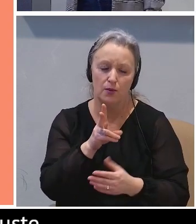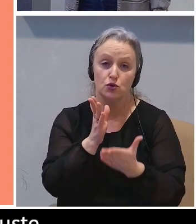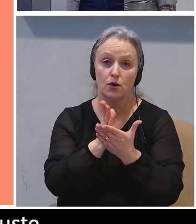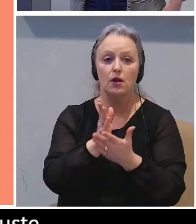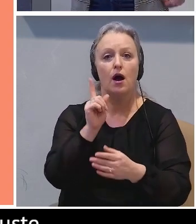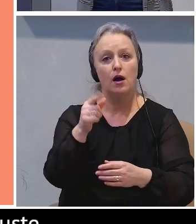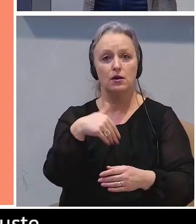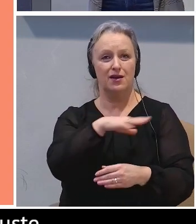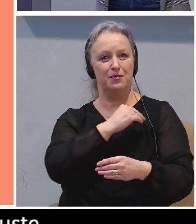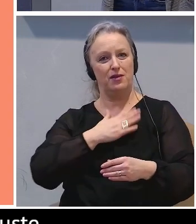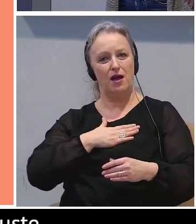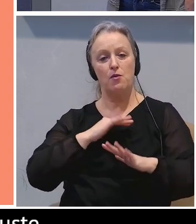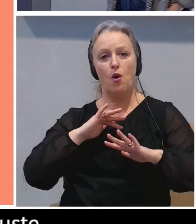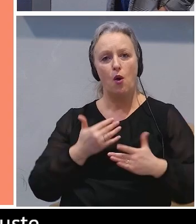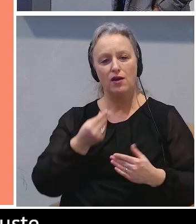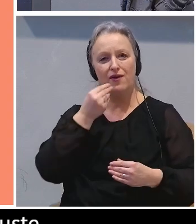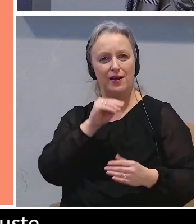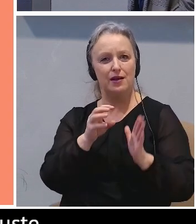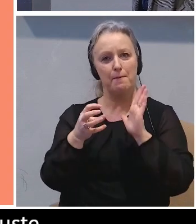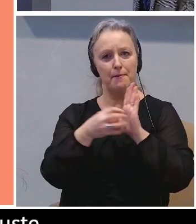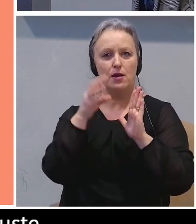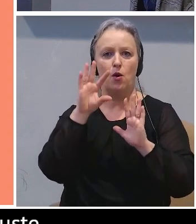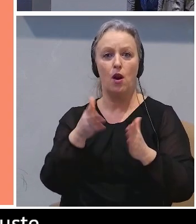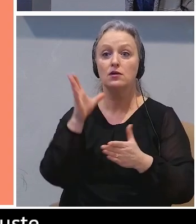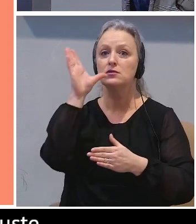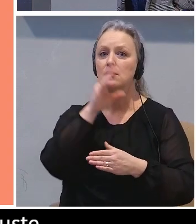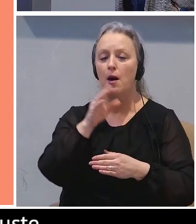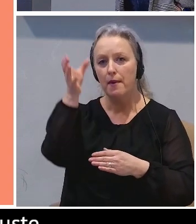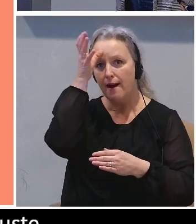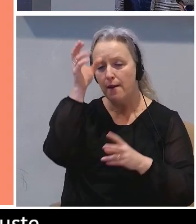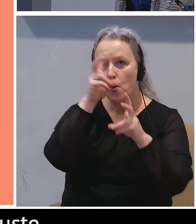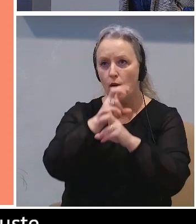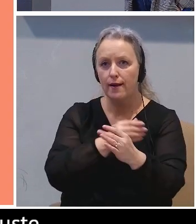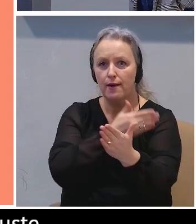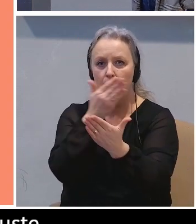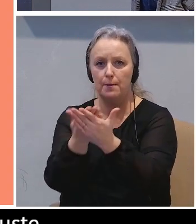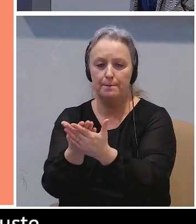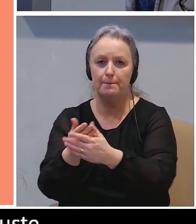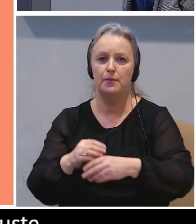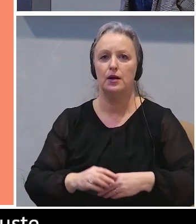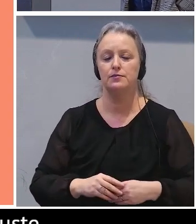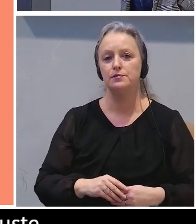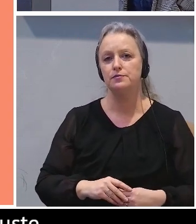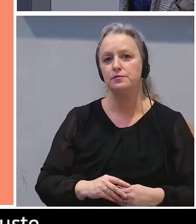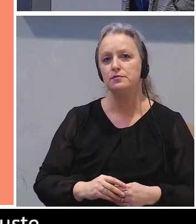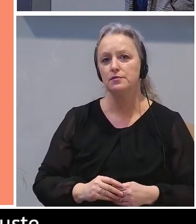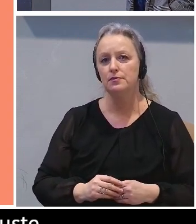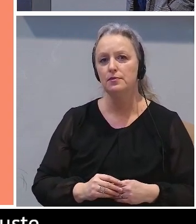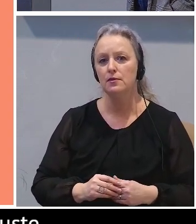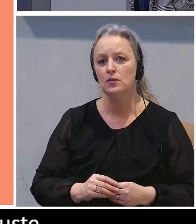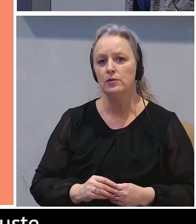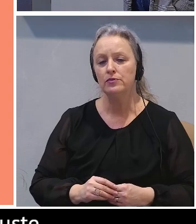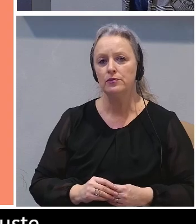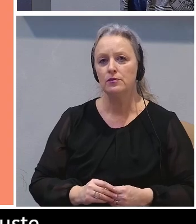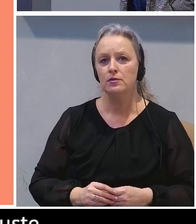that was set up several years ago by ECRIN. We have 35 now, 11 clinical trial units in different countries in